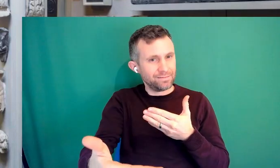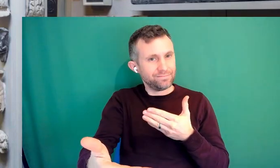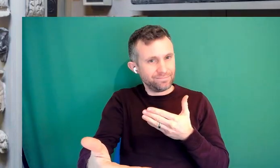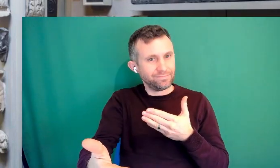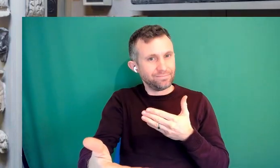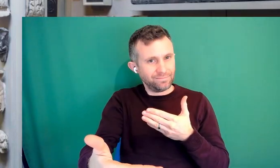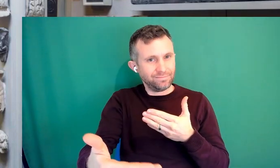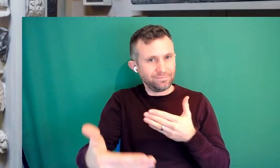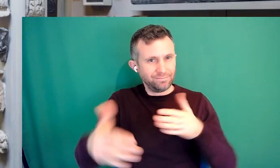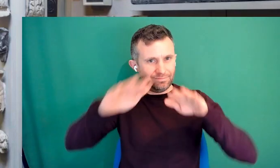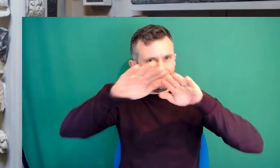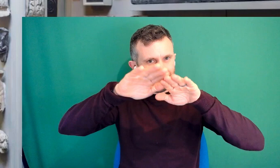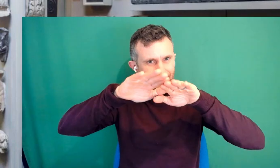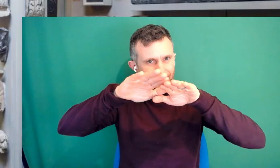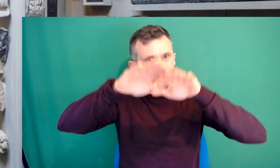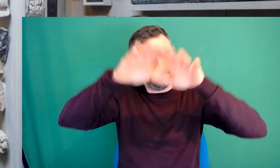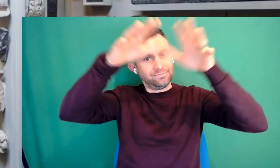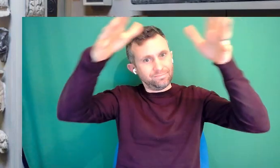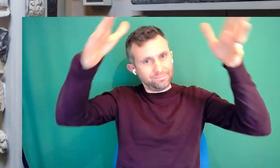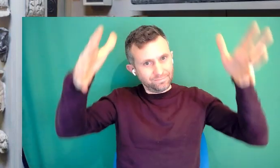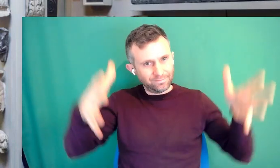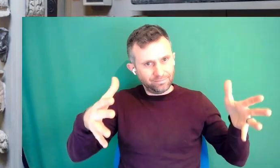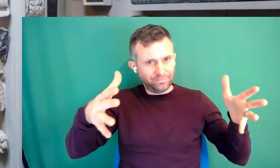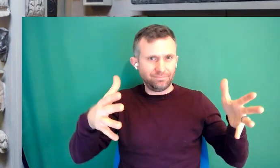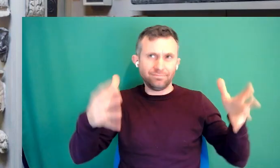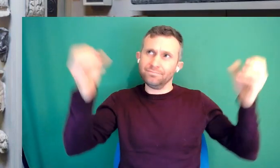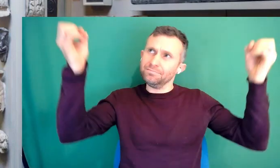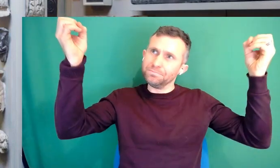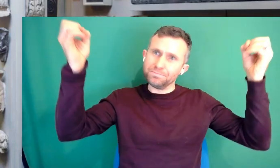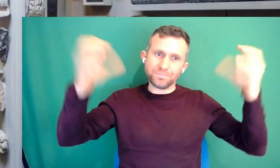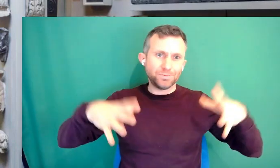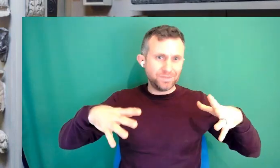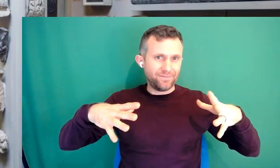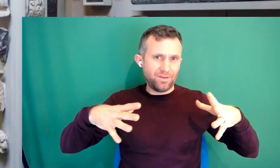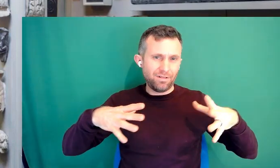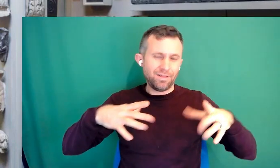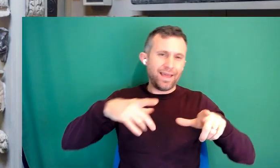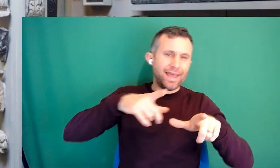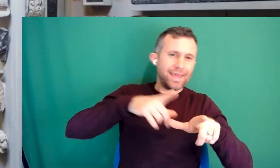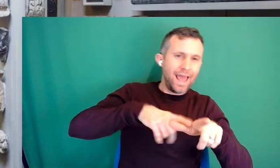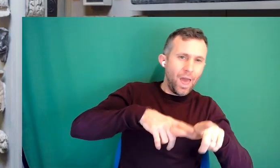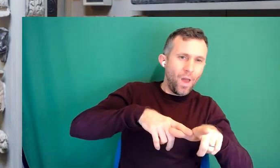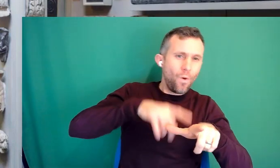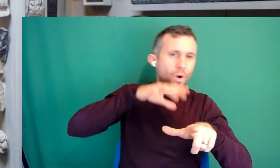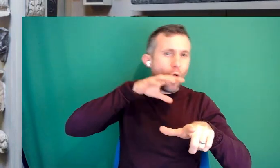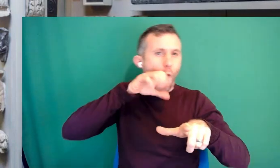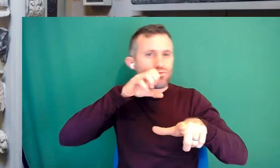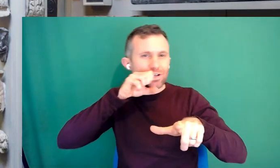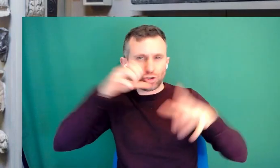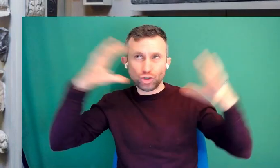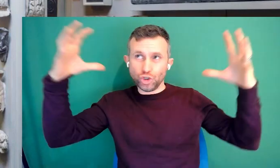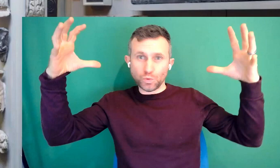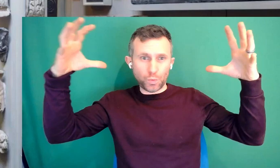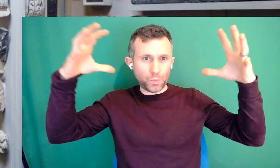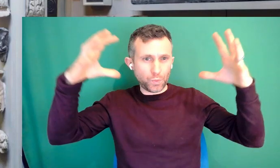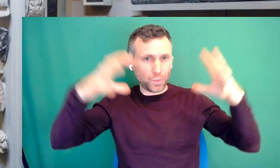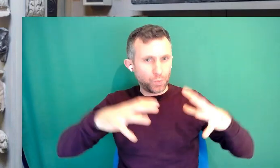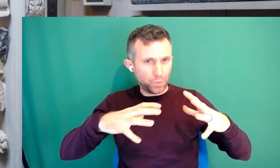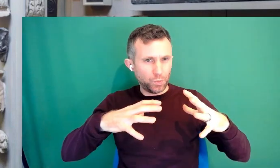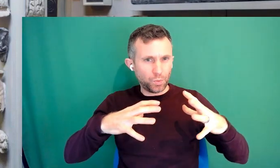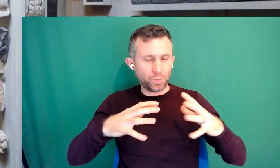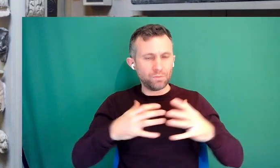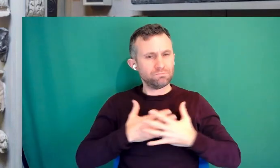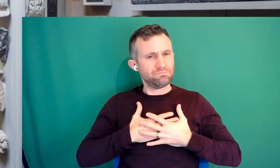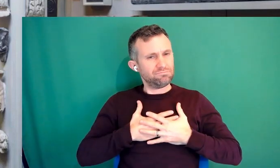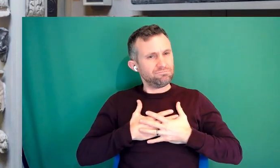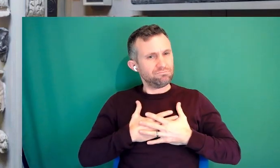for all students as the outbreak of the Napoleonic Wars prevented travel into Europe. He created Britain's